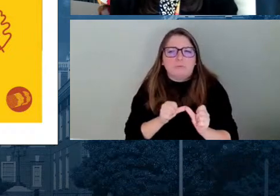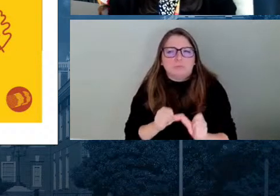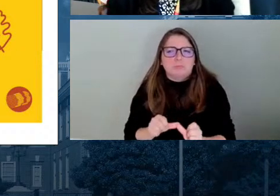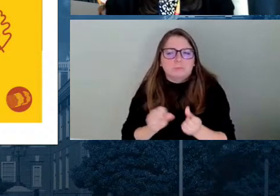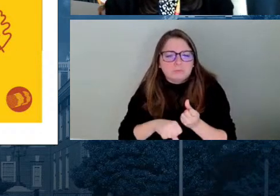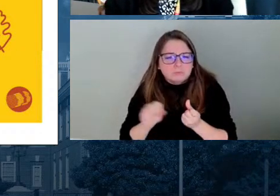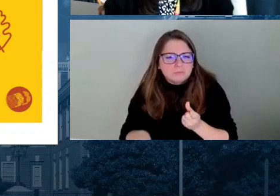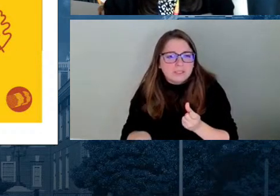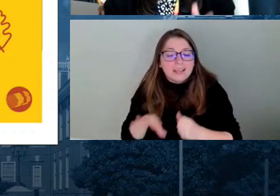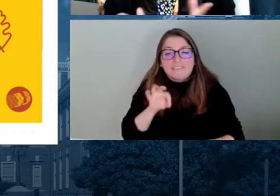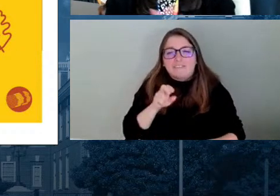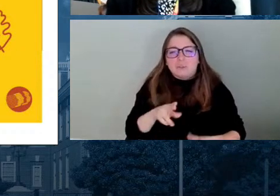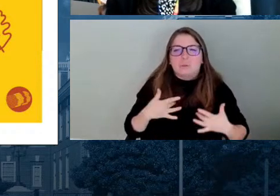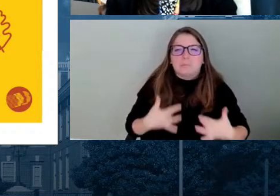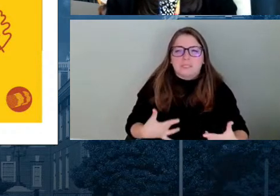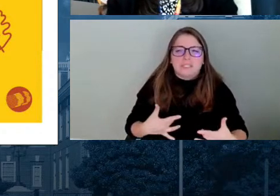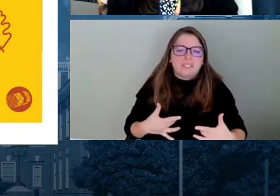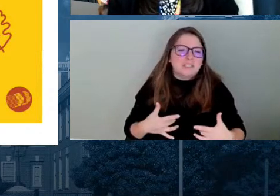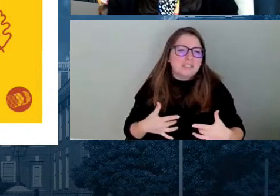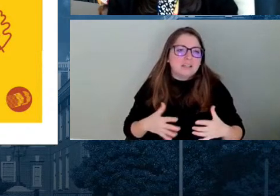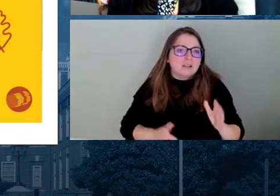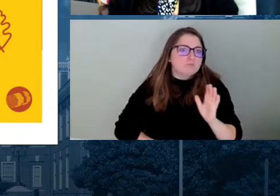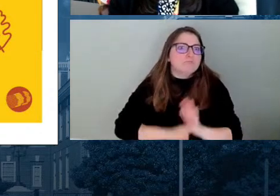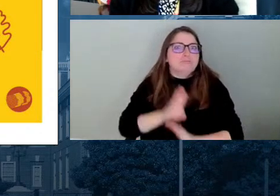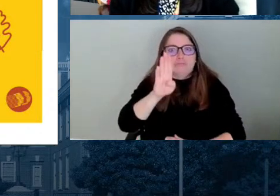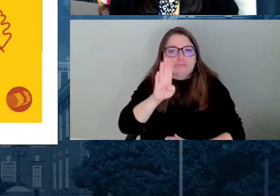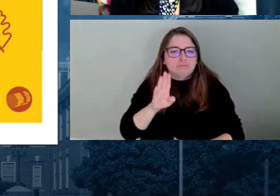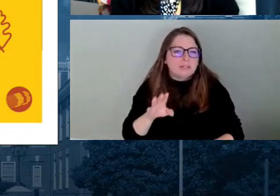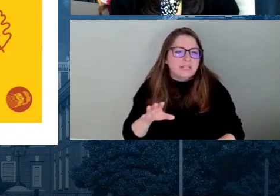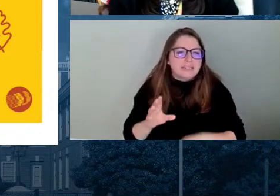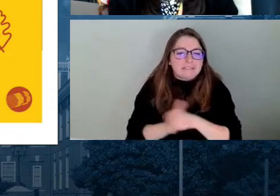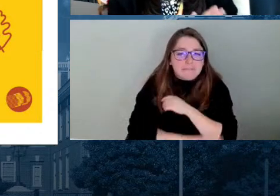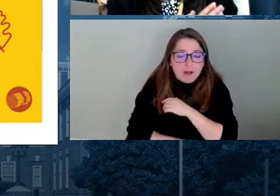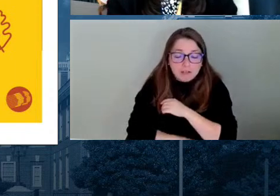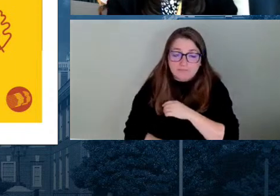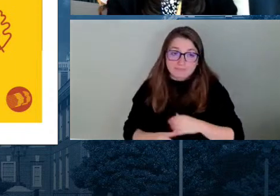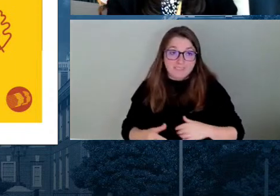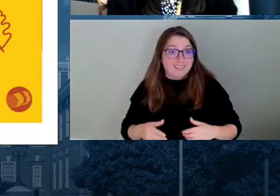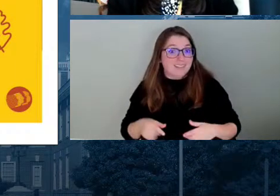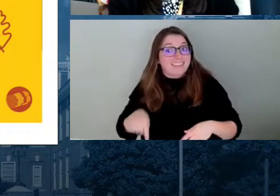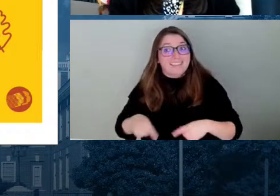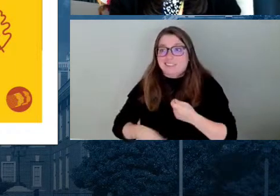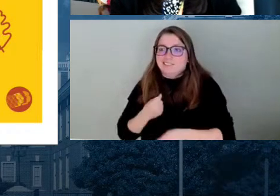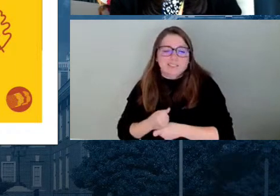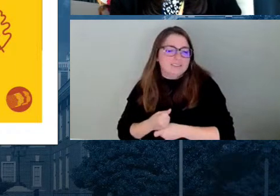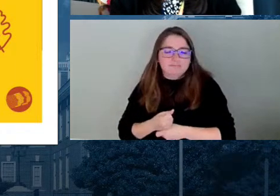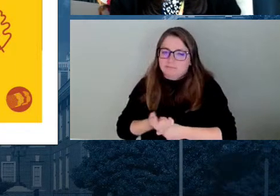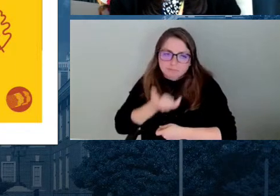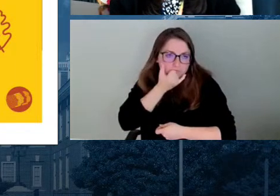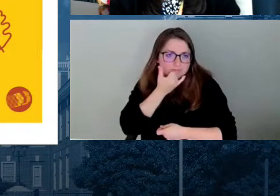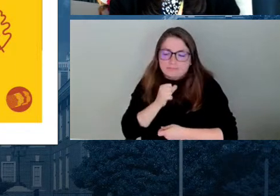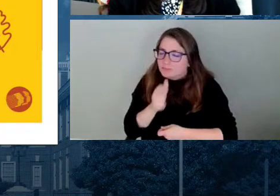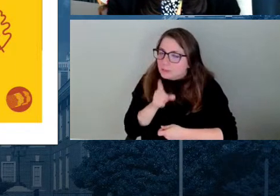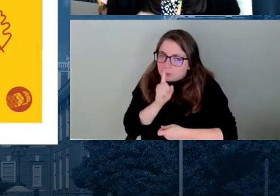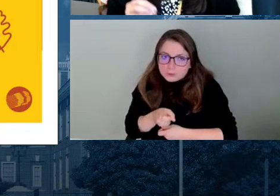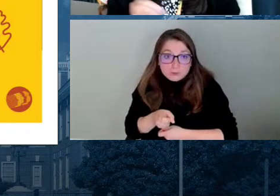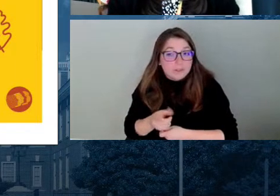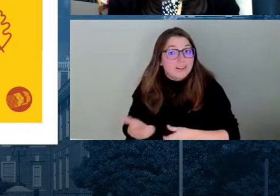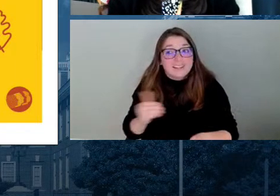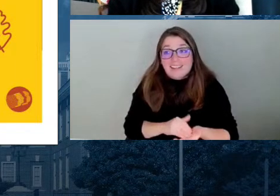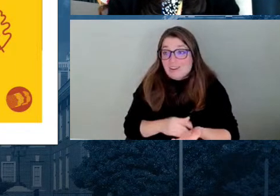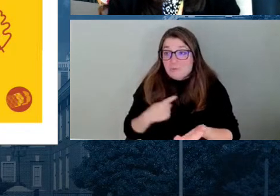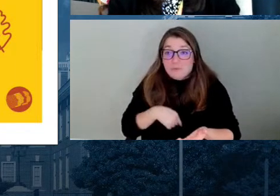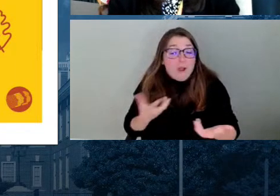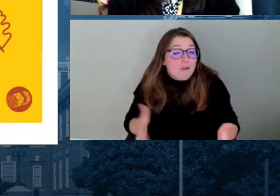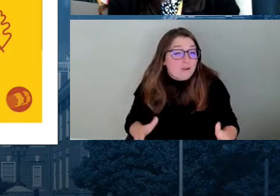late fall and early winter. That is absolutely not true this year. Again, as you saw, we have over 700 flu cases, and it